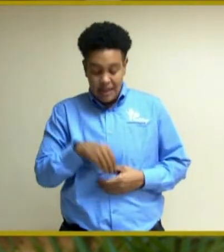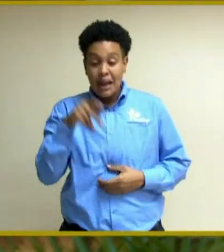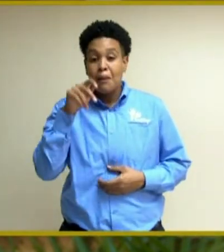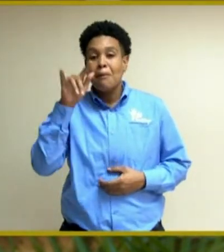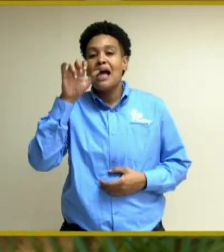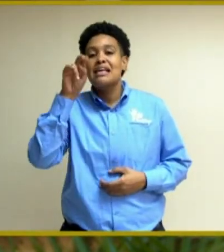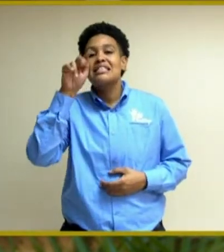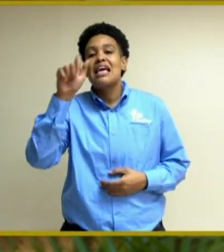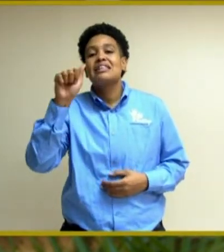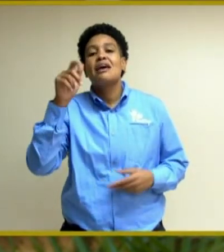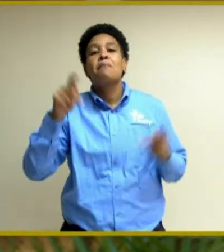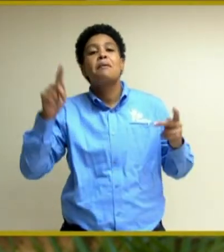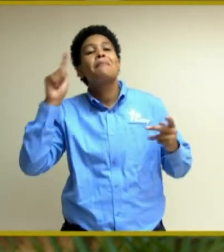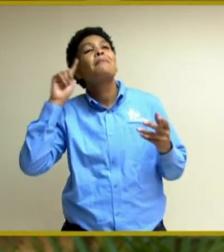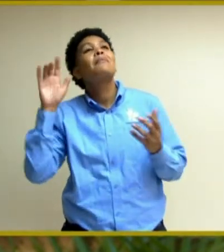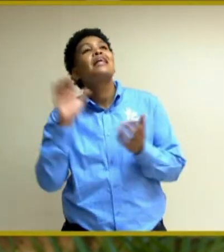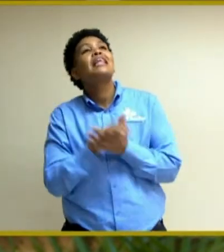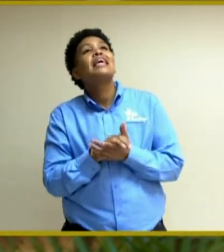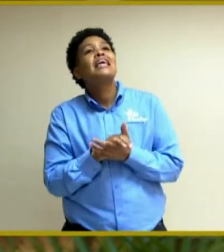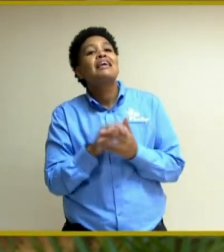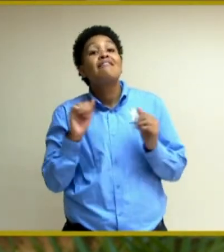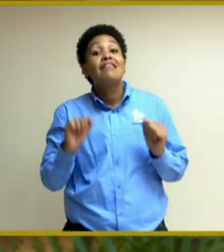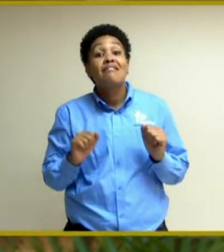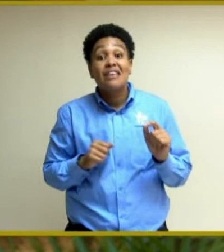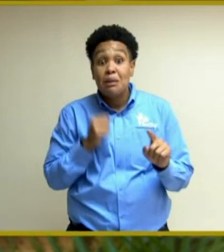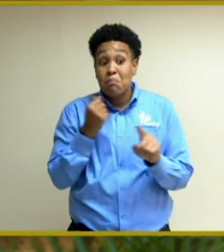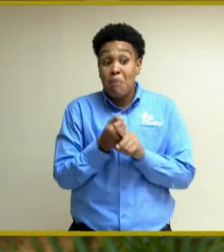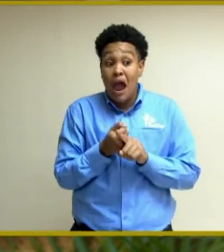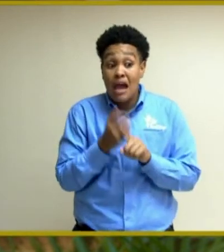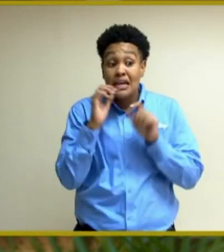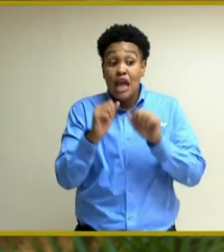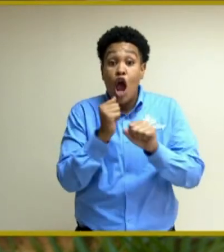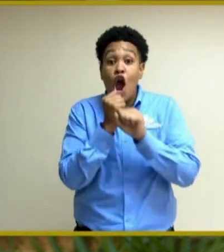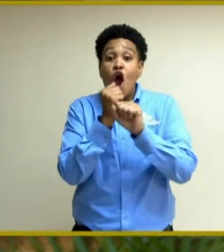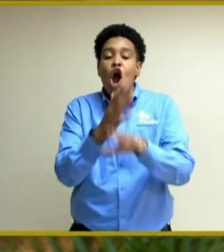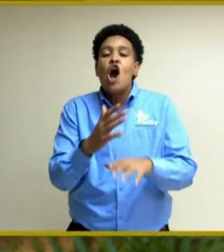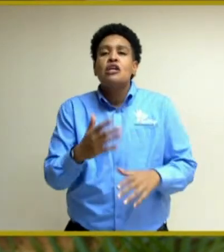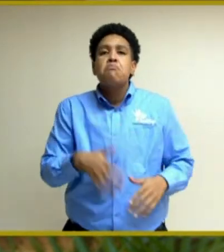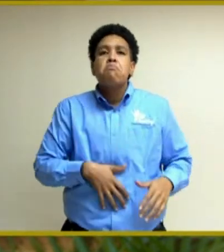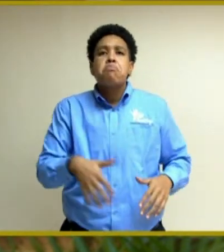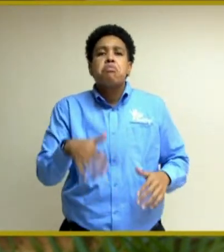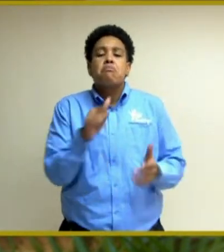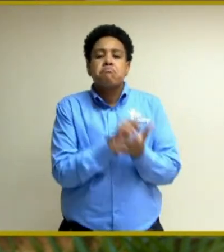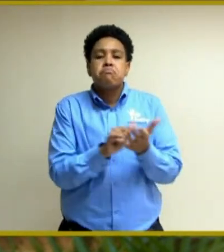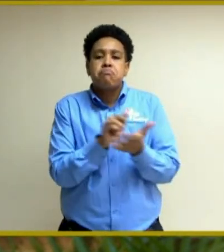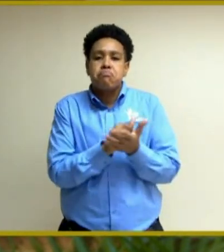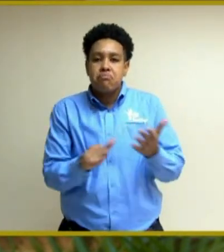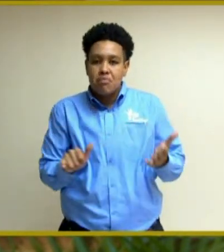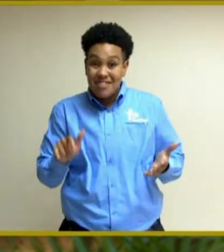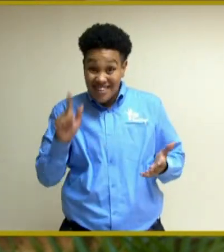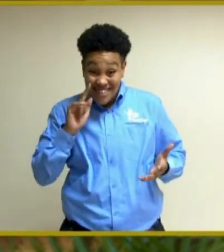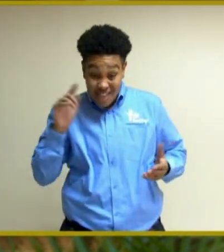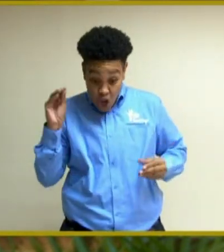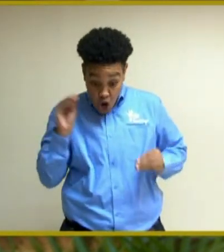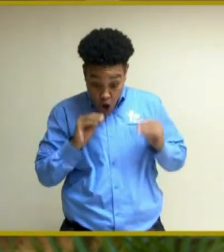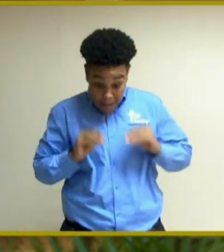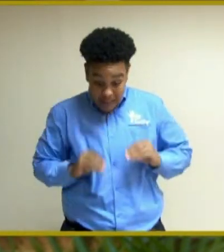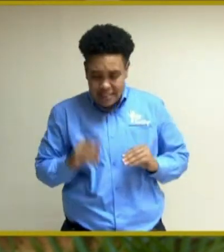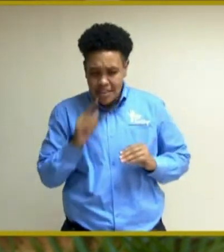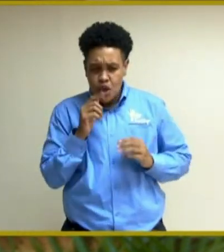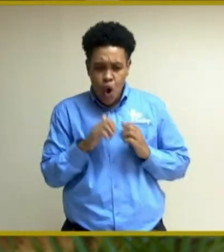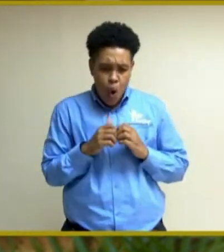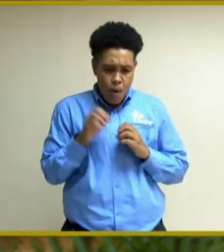believe may, once affected, may cause infertility. Now, the composition, the ingredients,